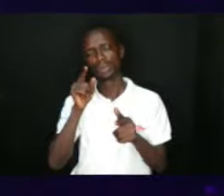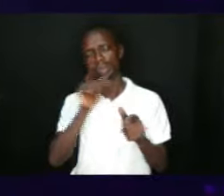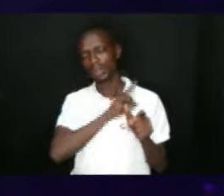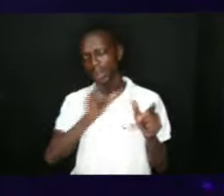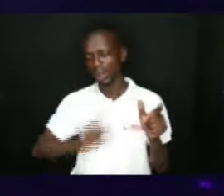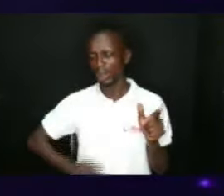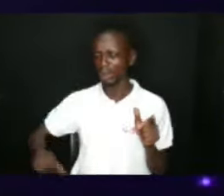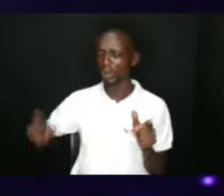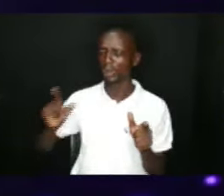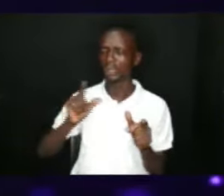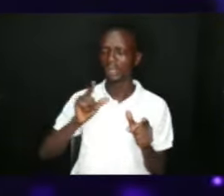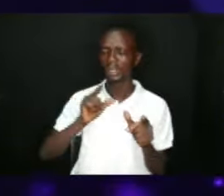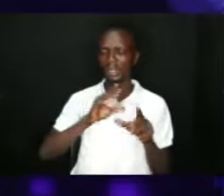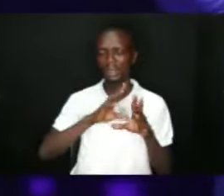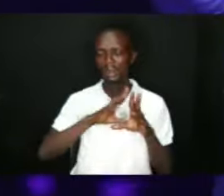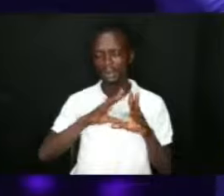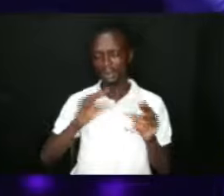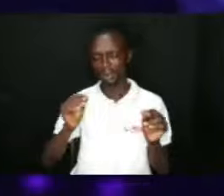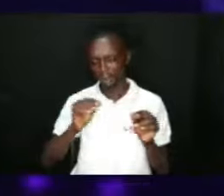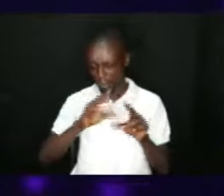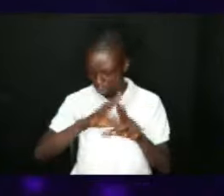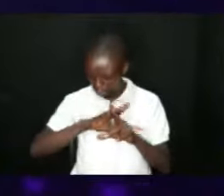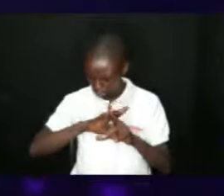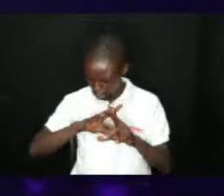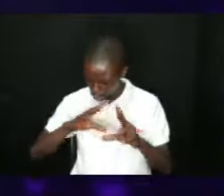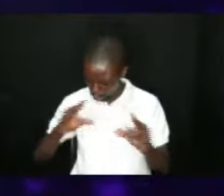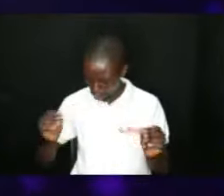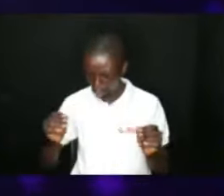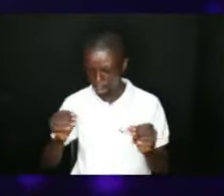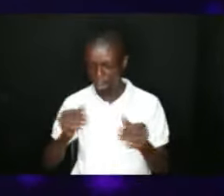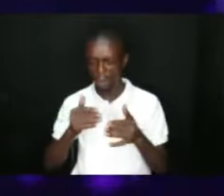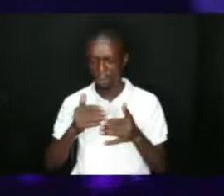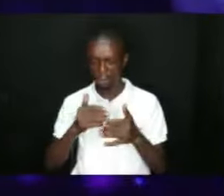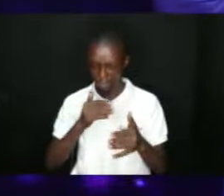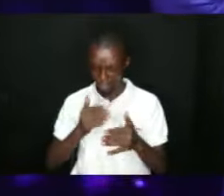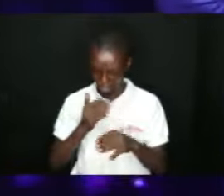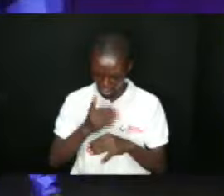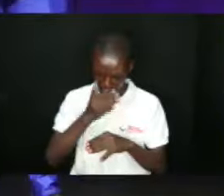Lord, Rado, Siandabaha,